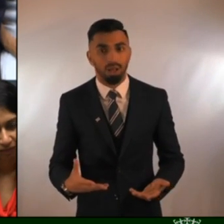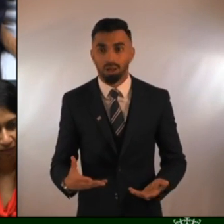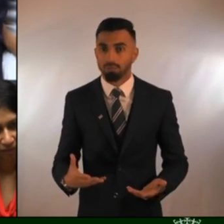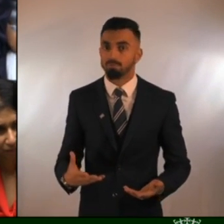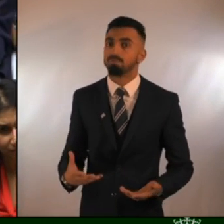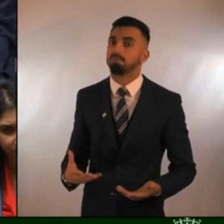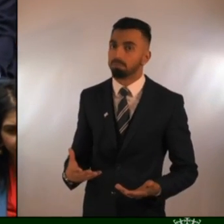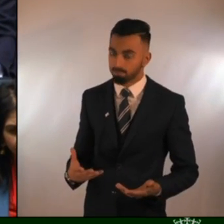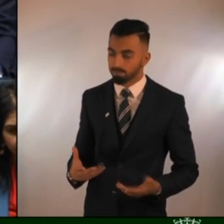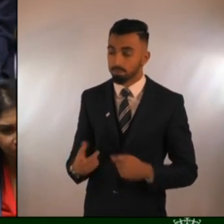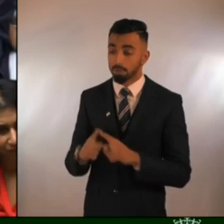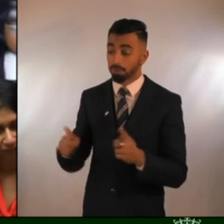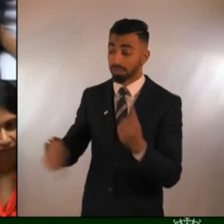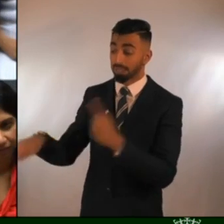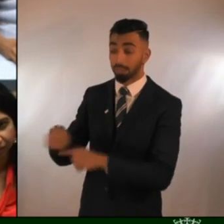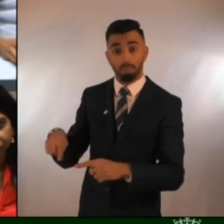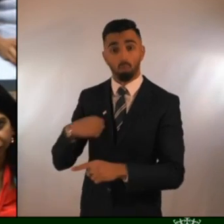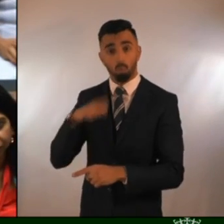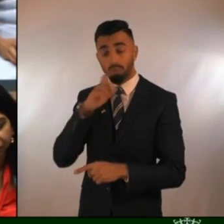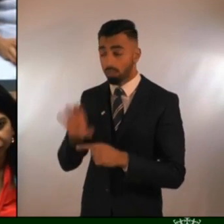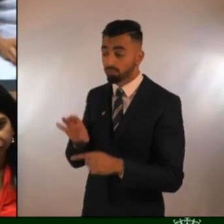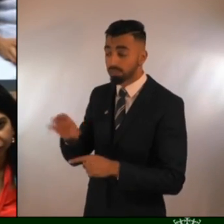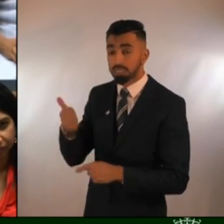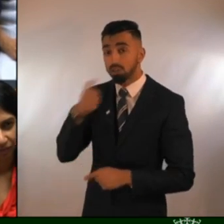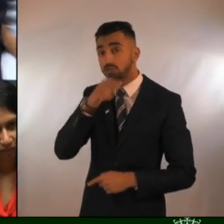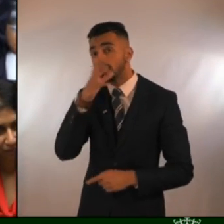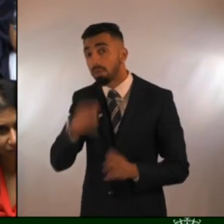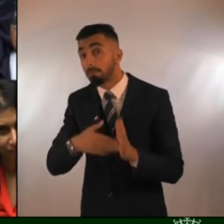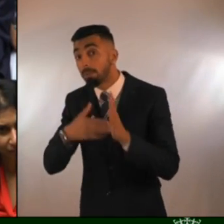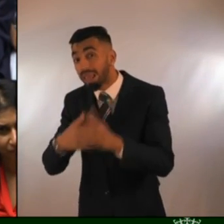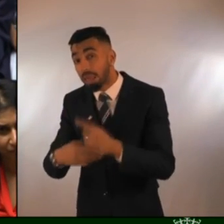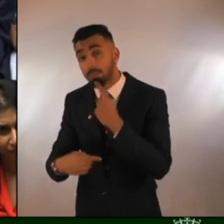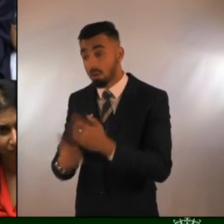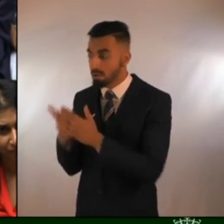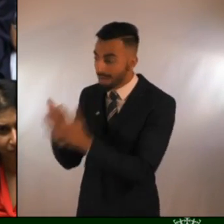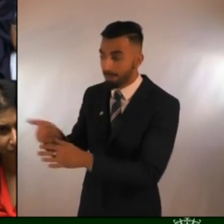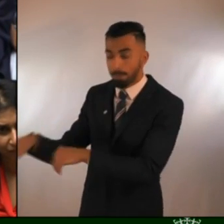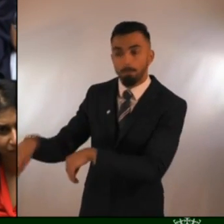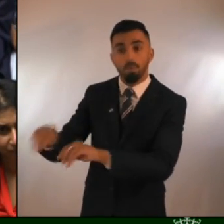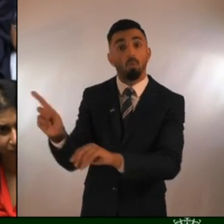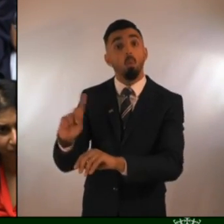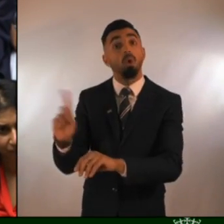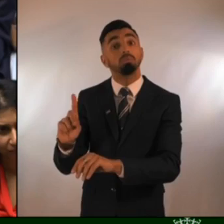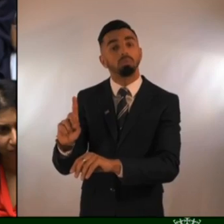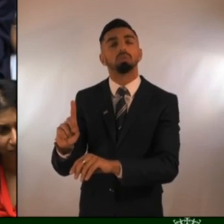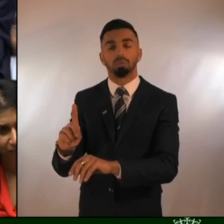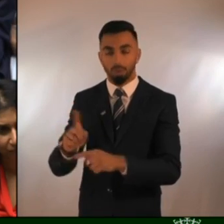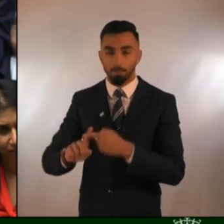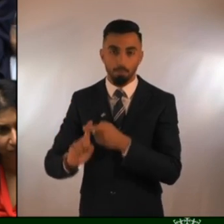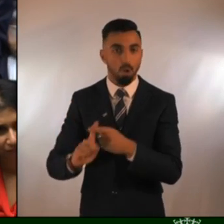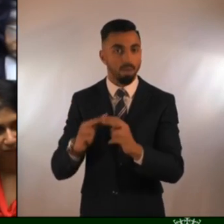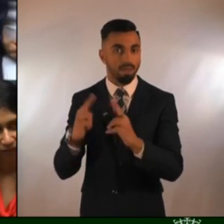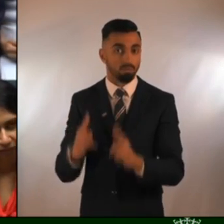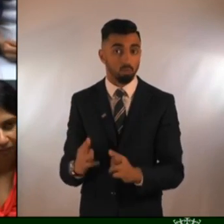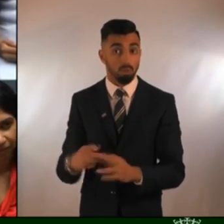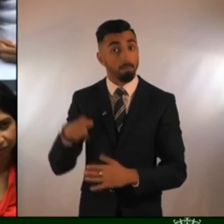sleepers into permanent accommodation. That will buy up to 6,000 new places for people to live, enable